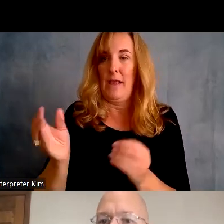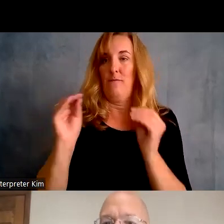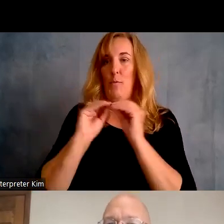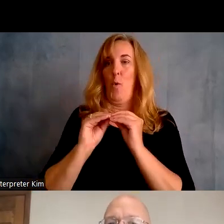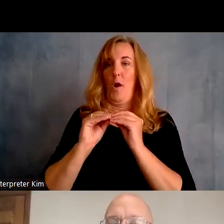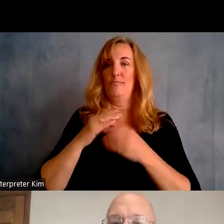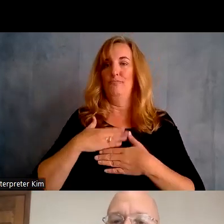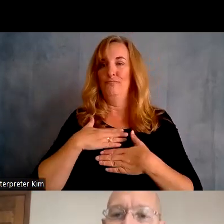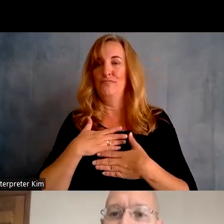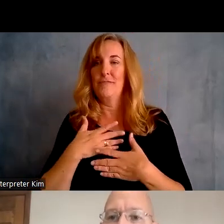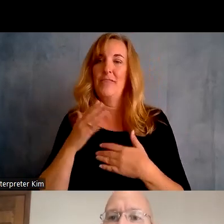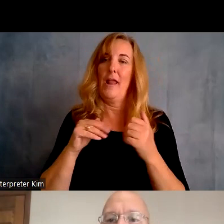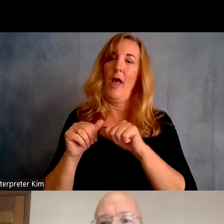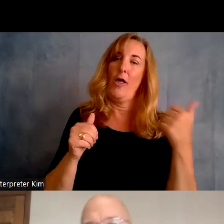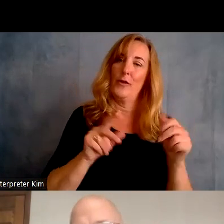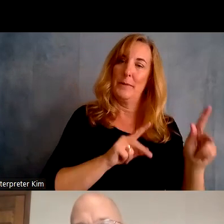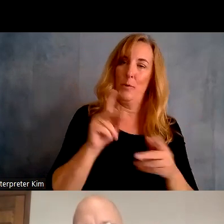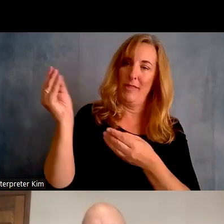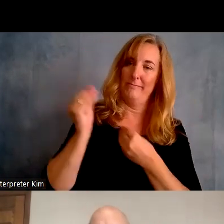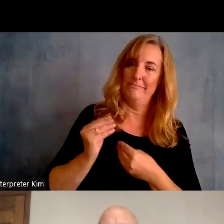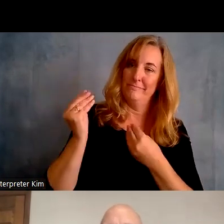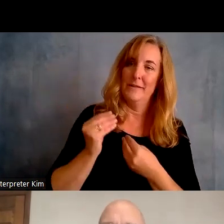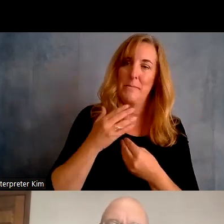an instrumental understanding of hospitality.